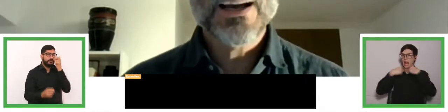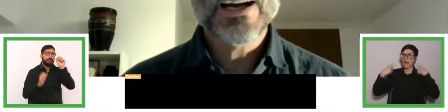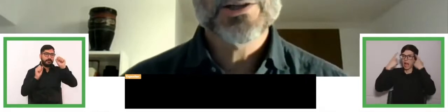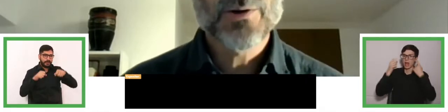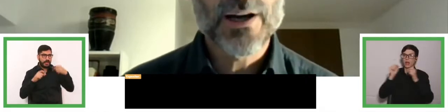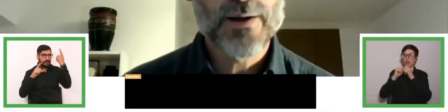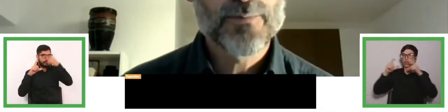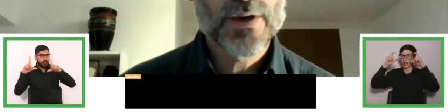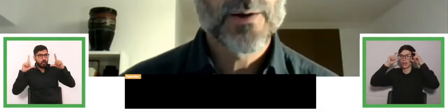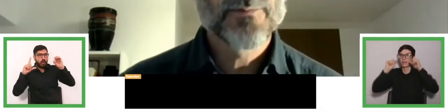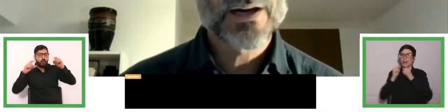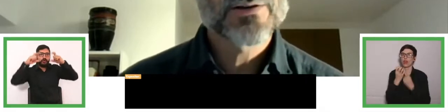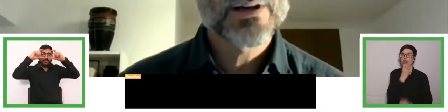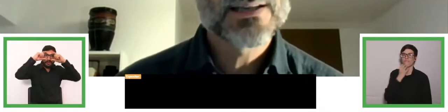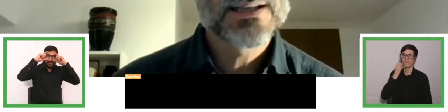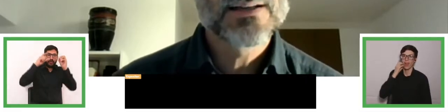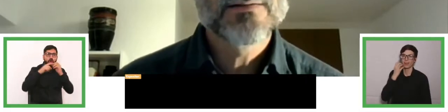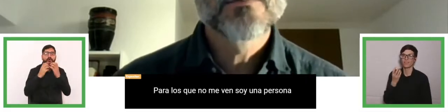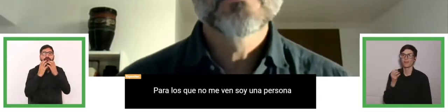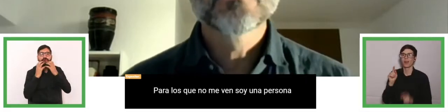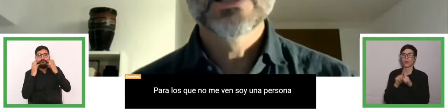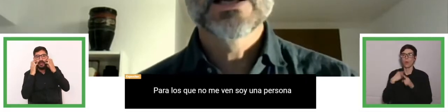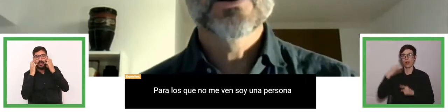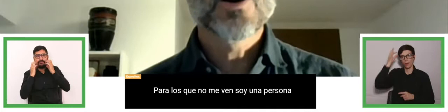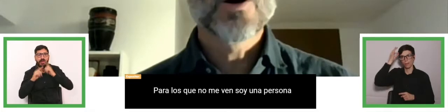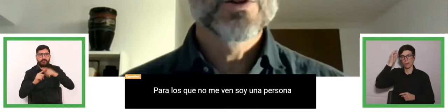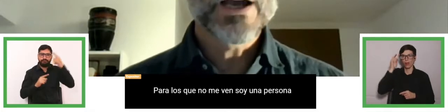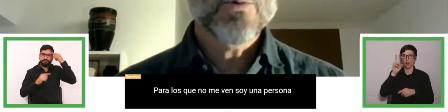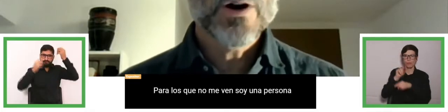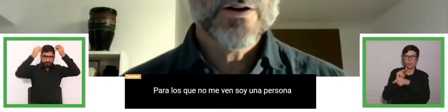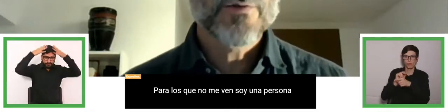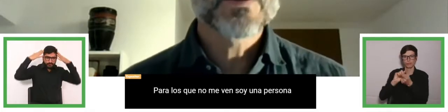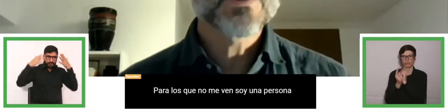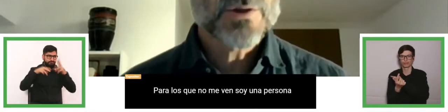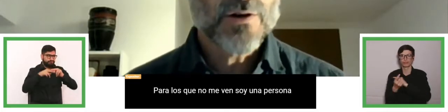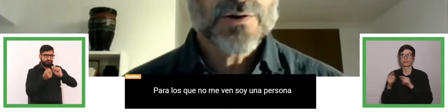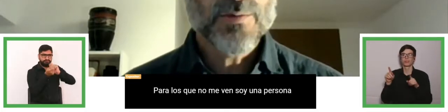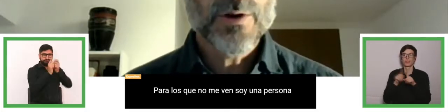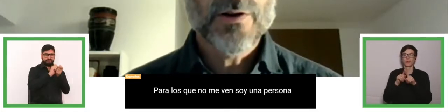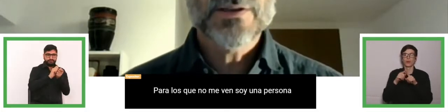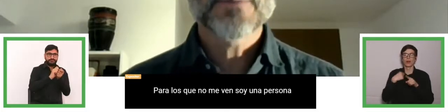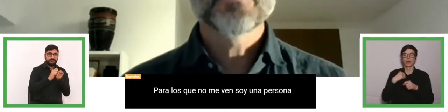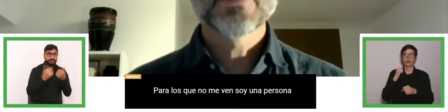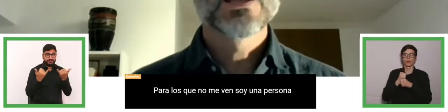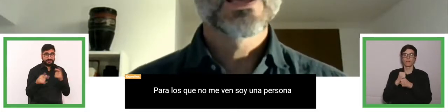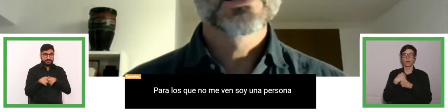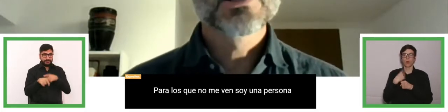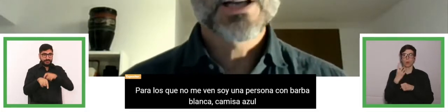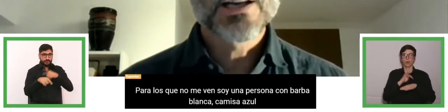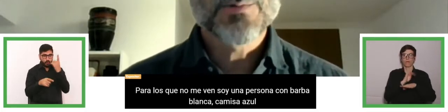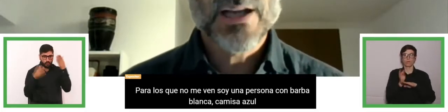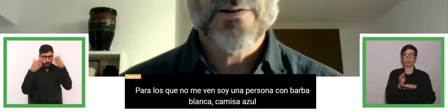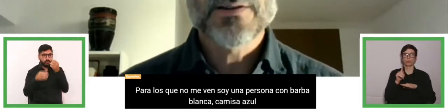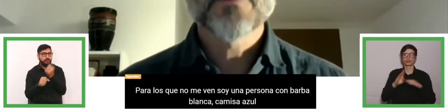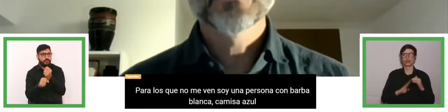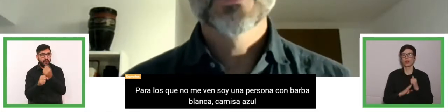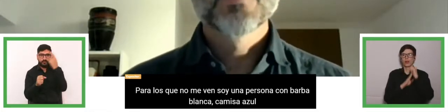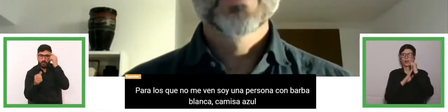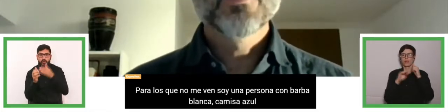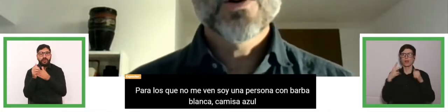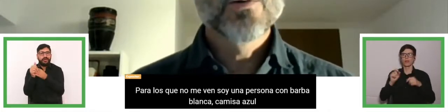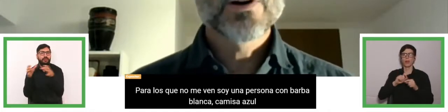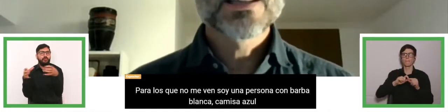words on Ashoka. Ashoka is the leading global network of social entrepreneurs and change